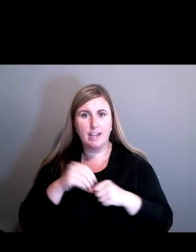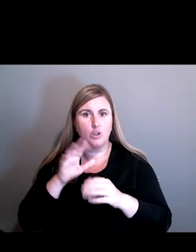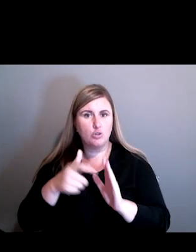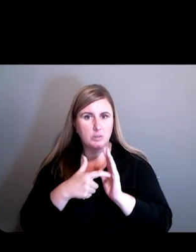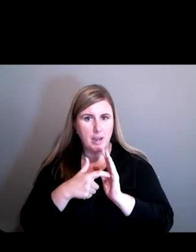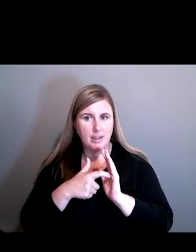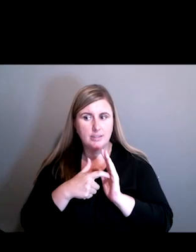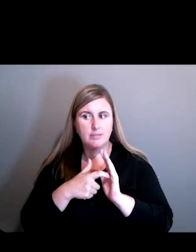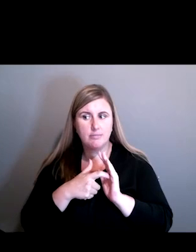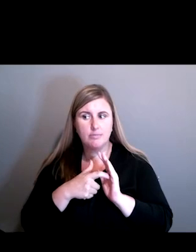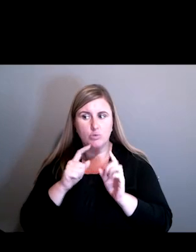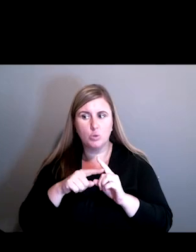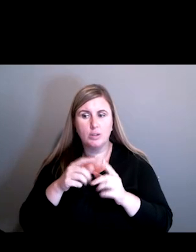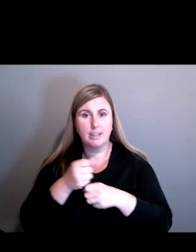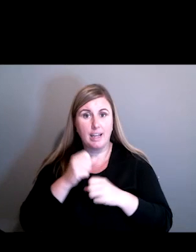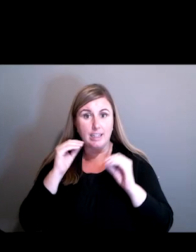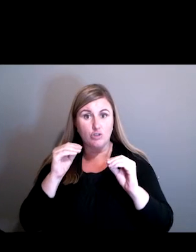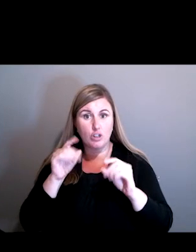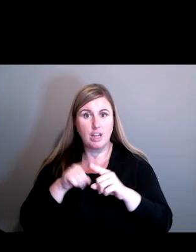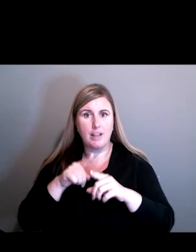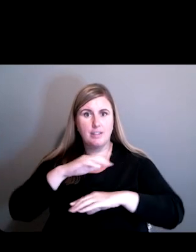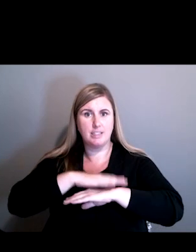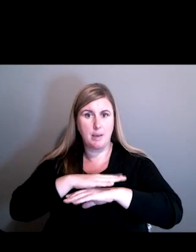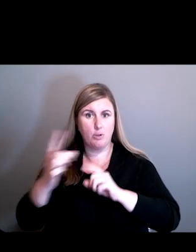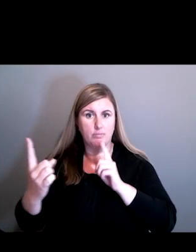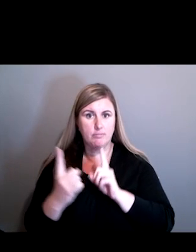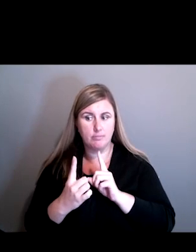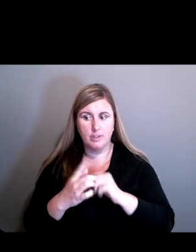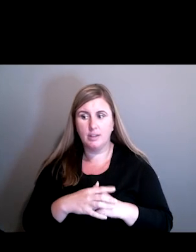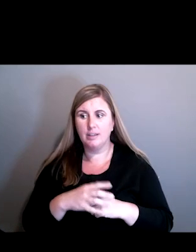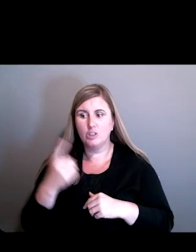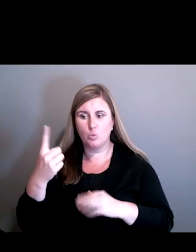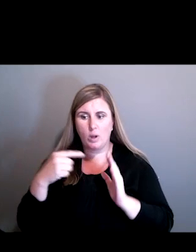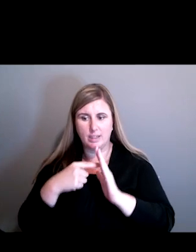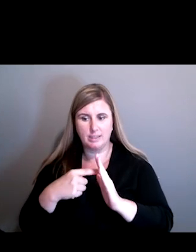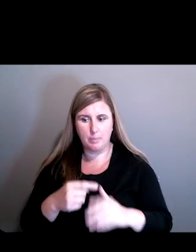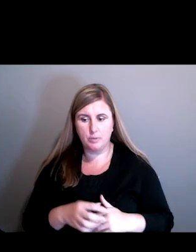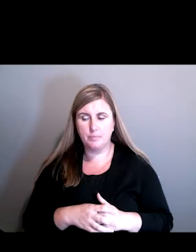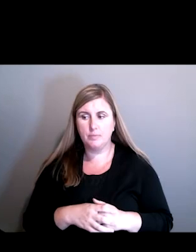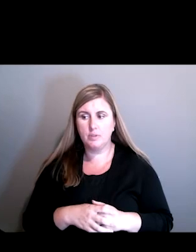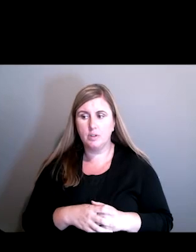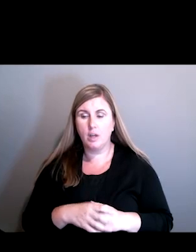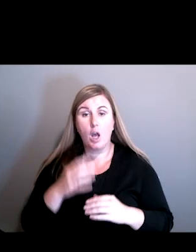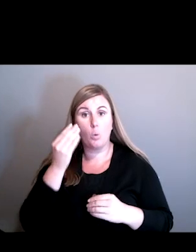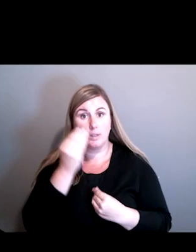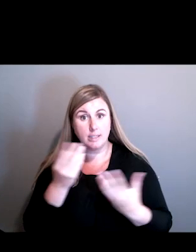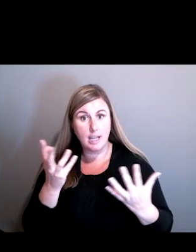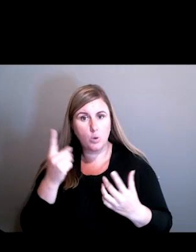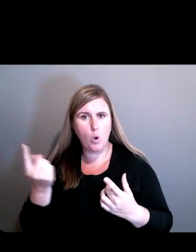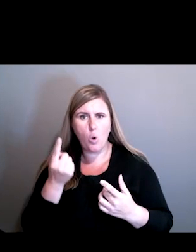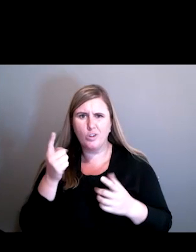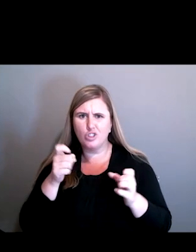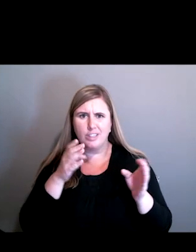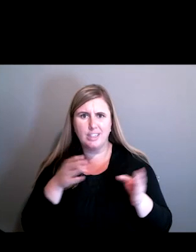to more intensive teaching and fading in your demands to getting instruction at the table. So this is just